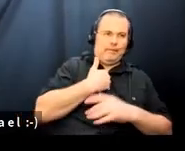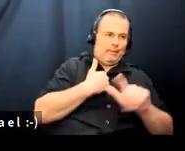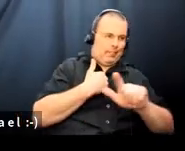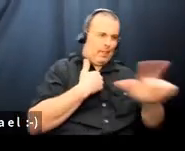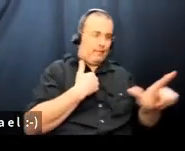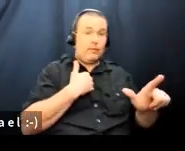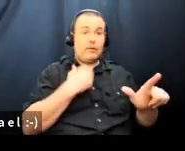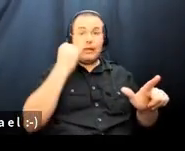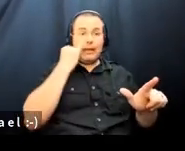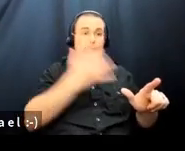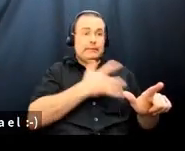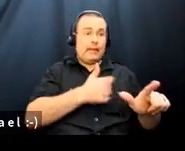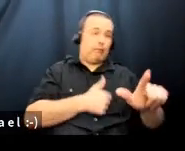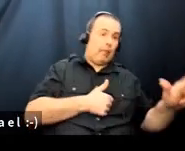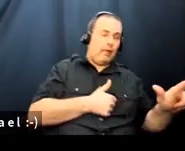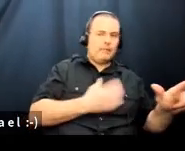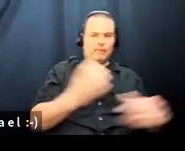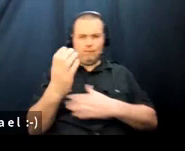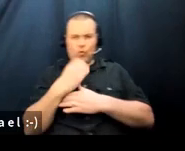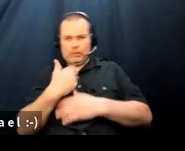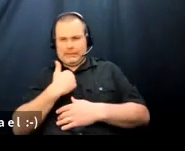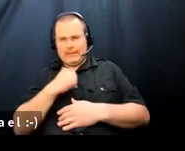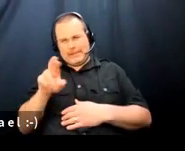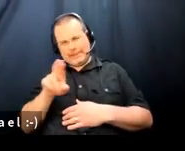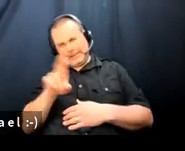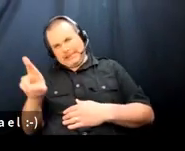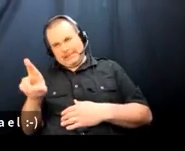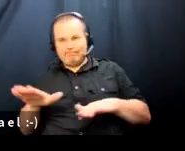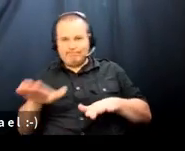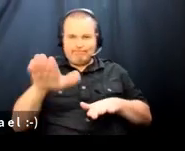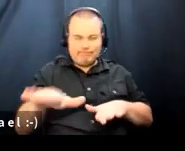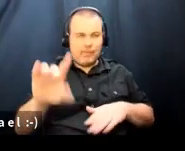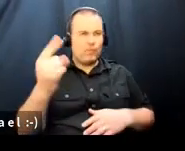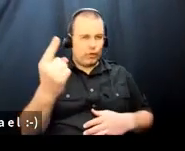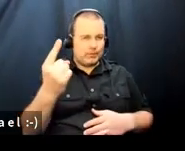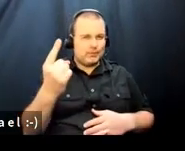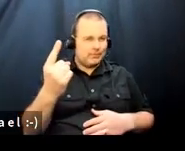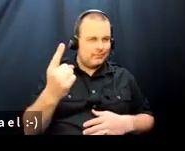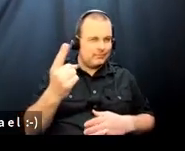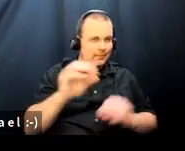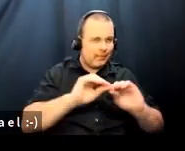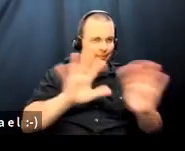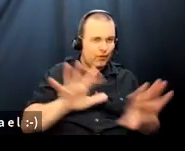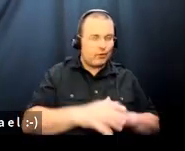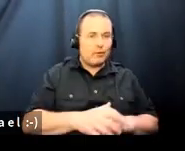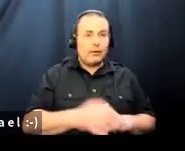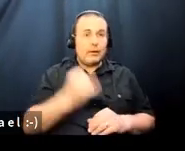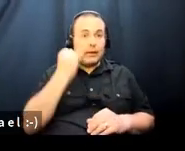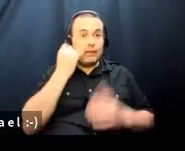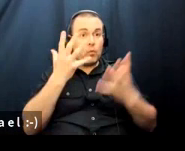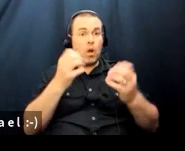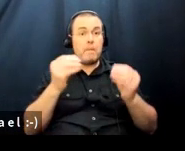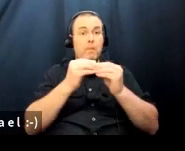When you're approaching the steps, let's say you would normally always put your right foot up. If you want to gain greater